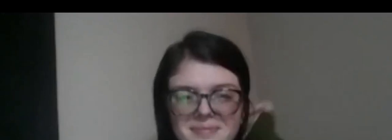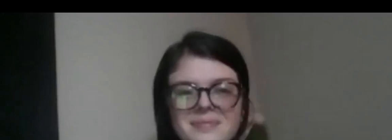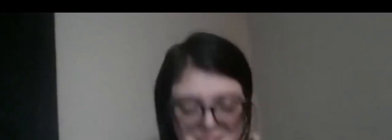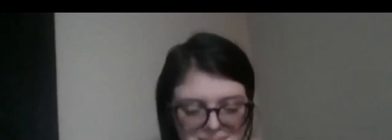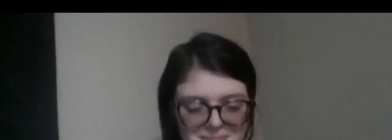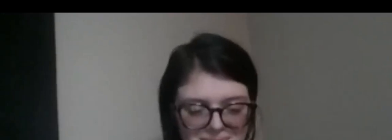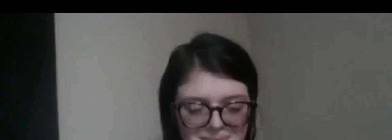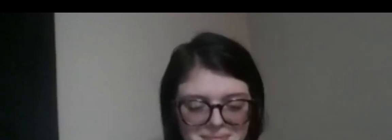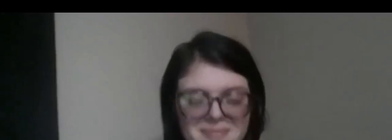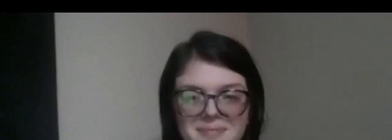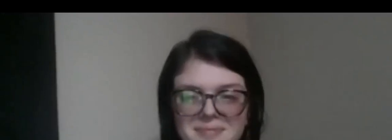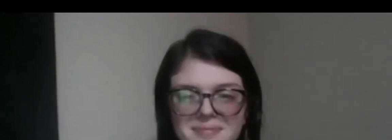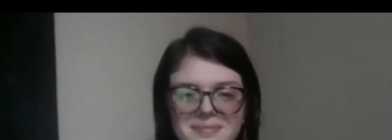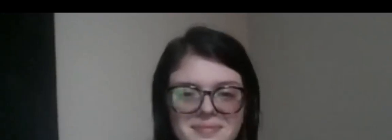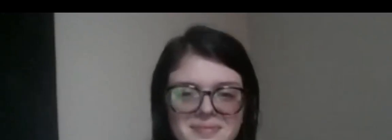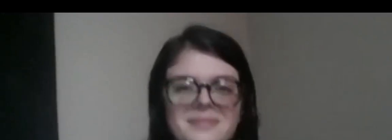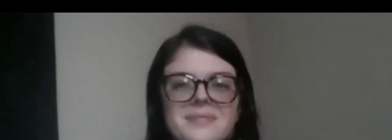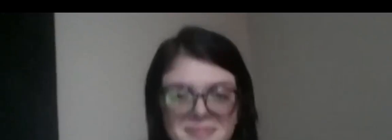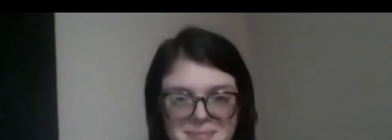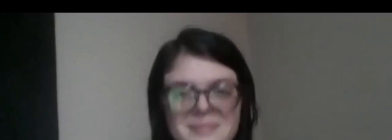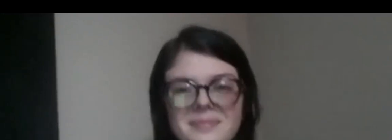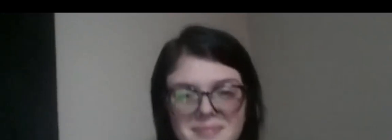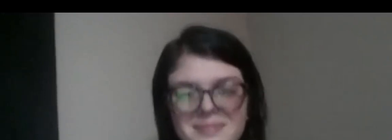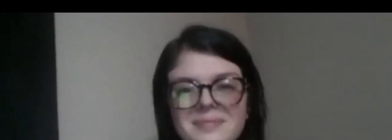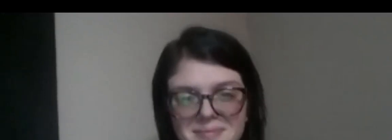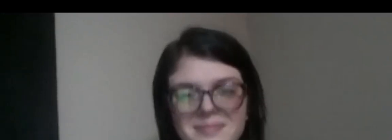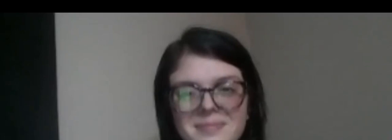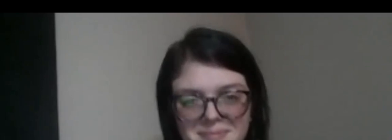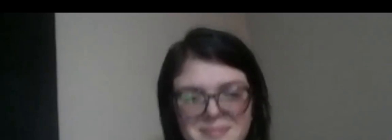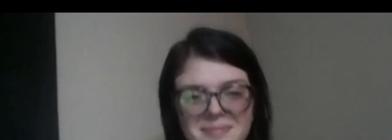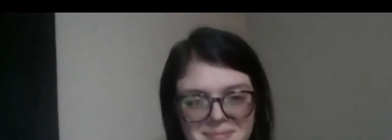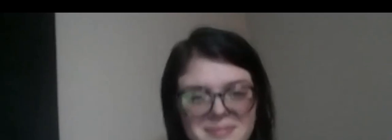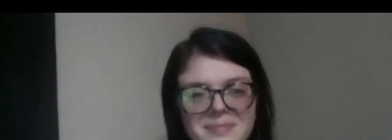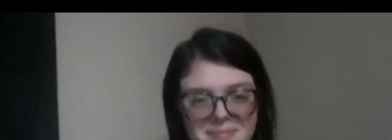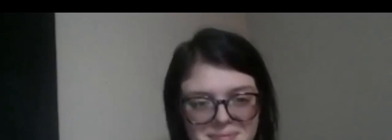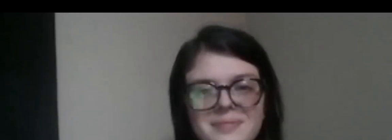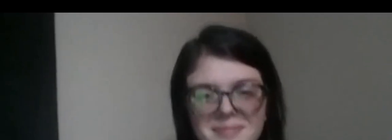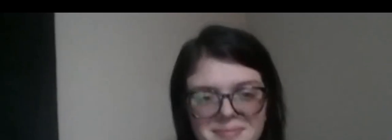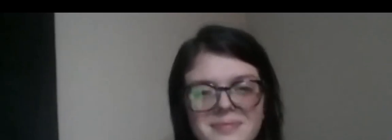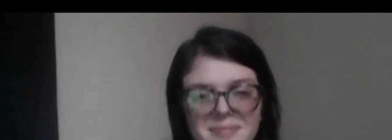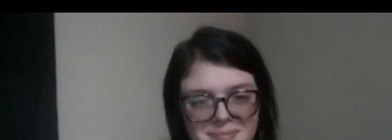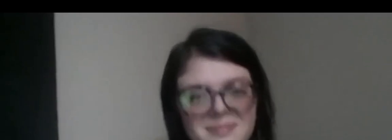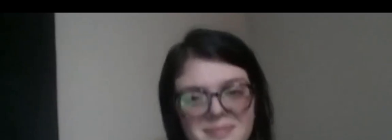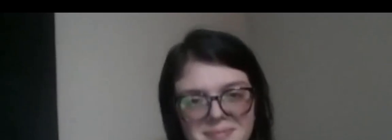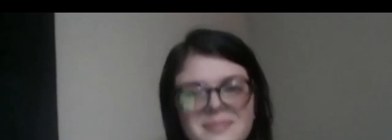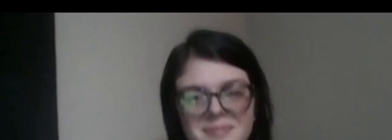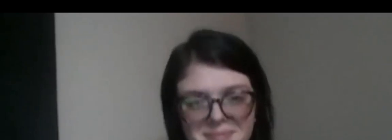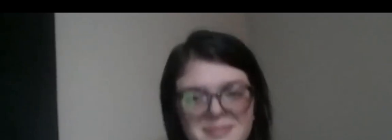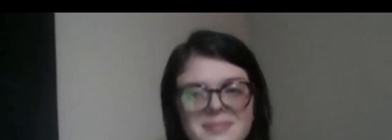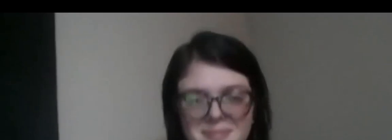out I don't know, like who I am visually and how to communicate that to other people when I can't do that so easily with words or